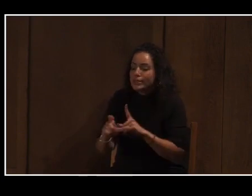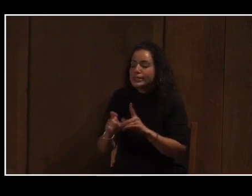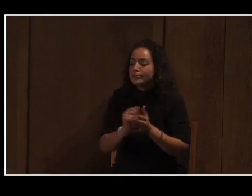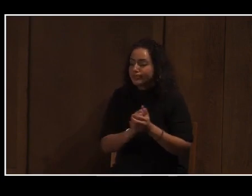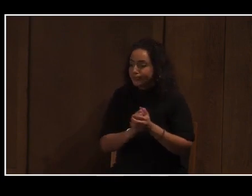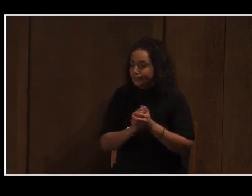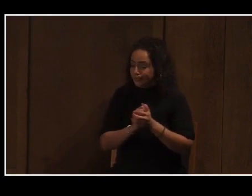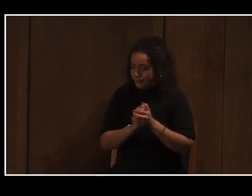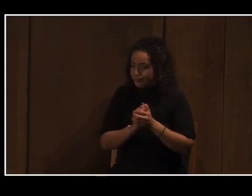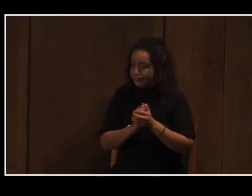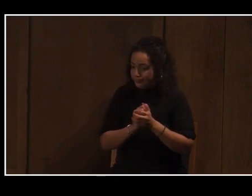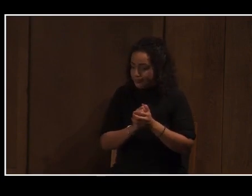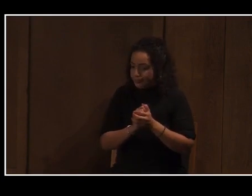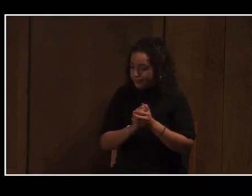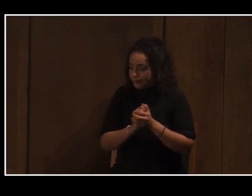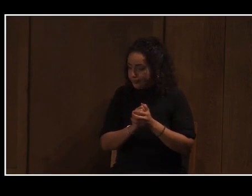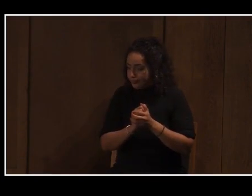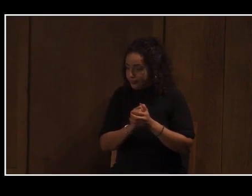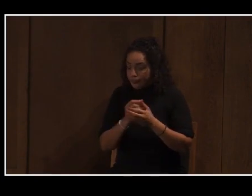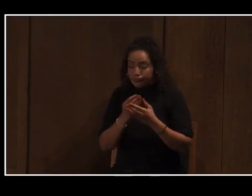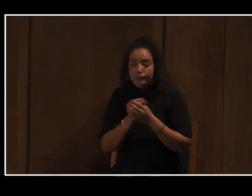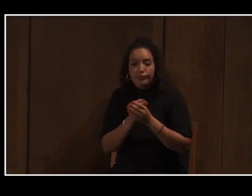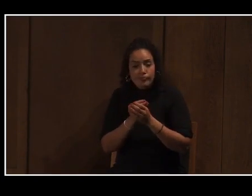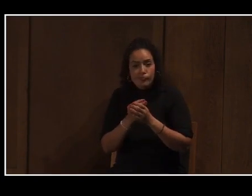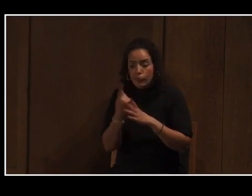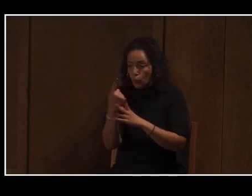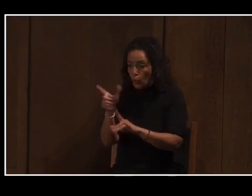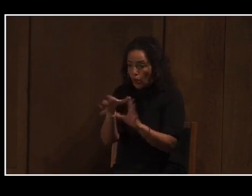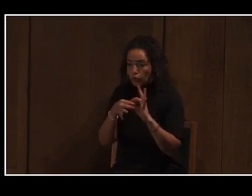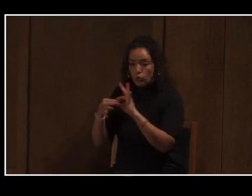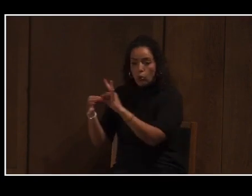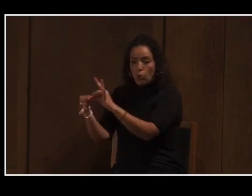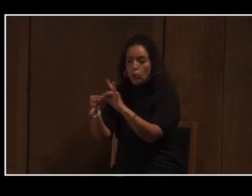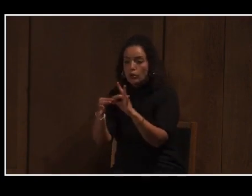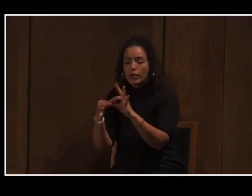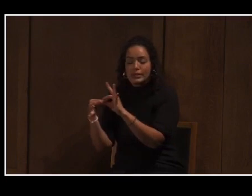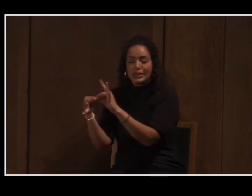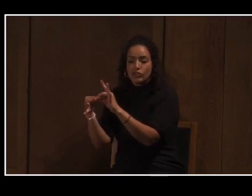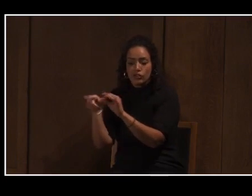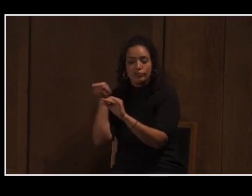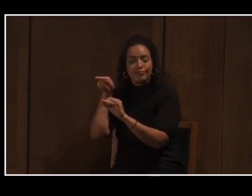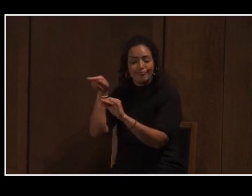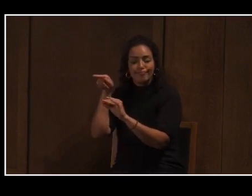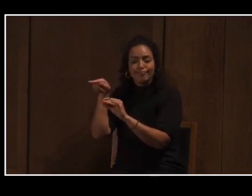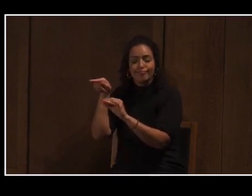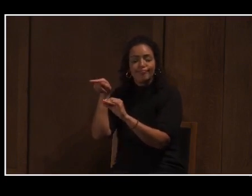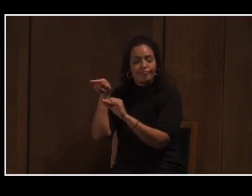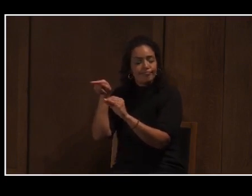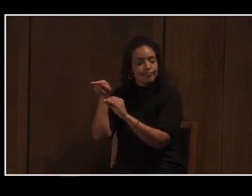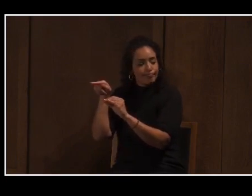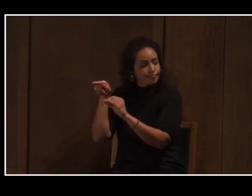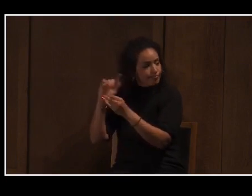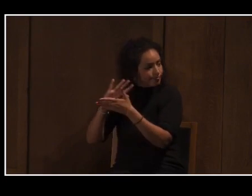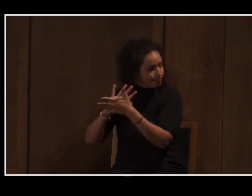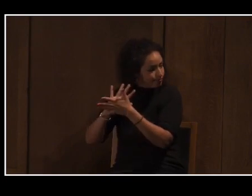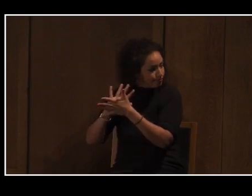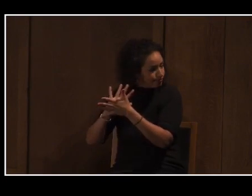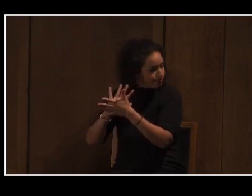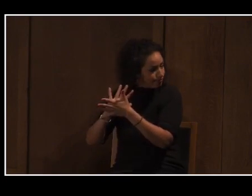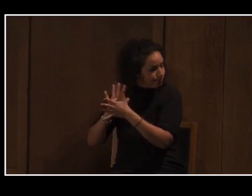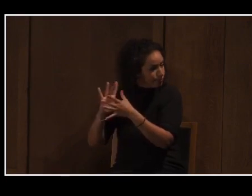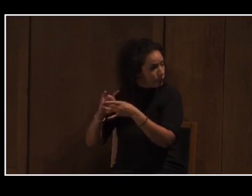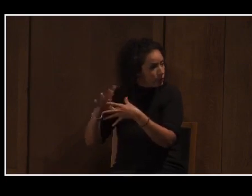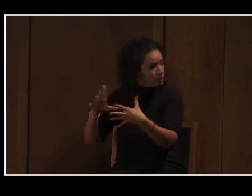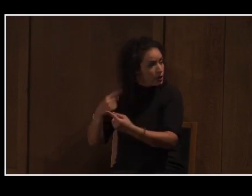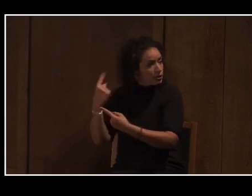may have heard some news. The organization is dismantling itself and moving the money to community. So